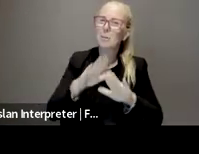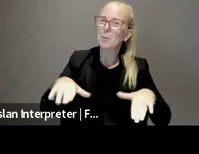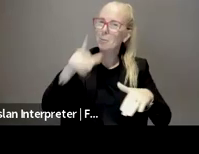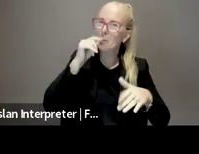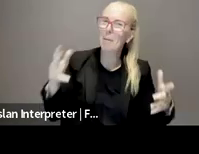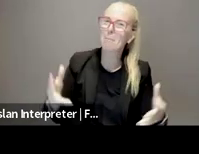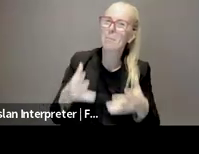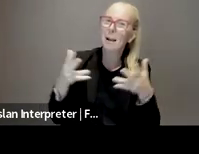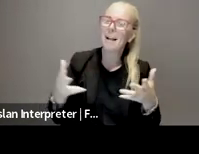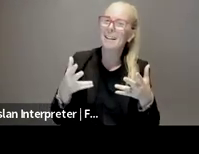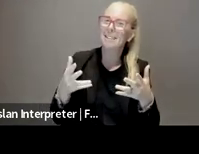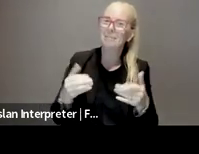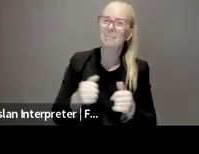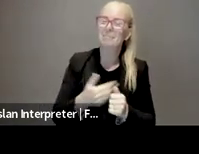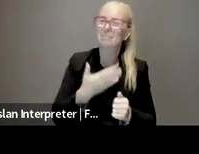learn more and get involved.